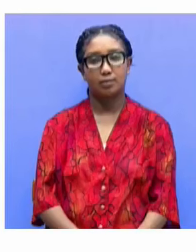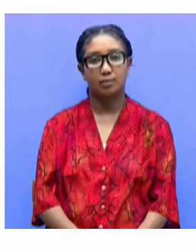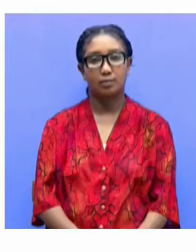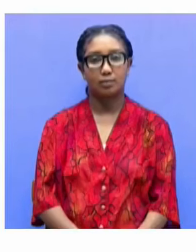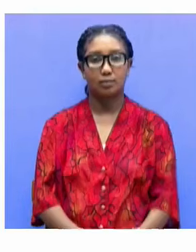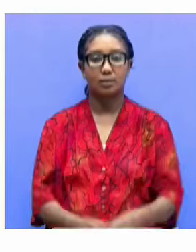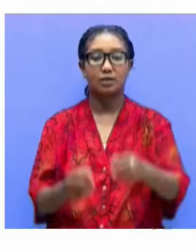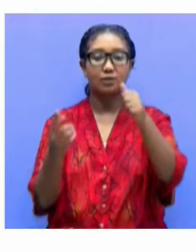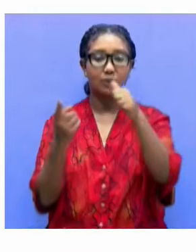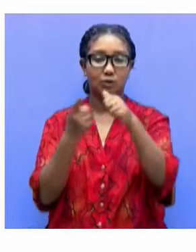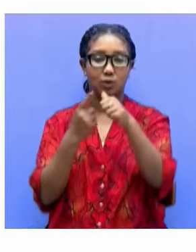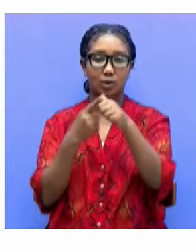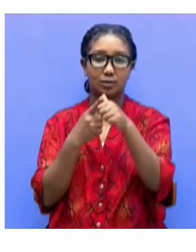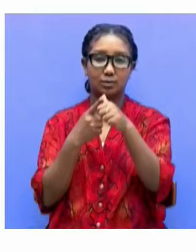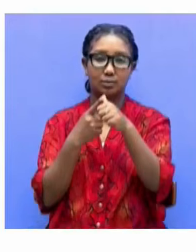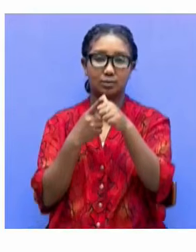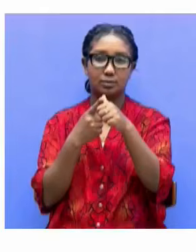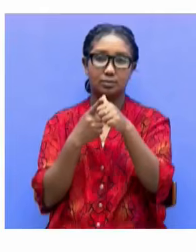The first one,